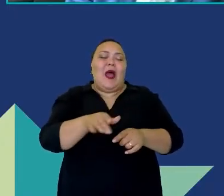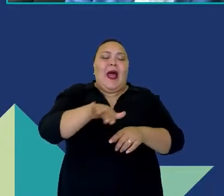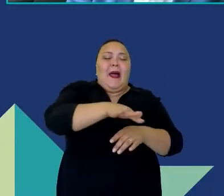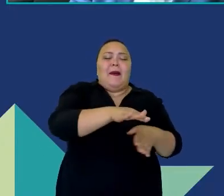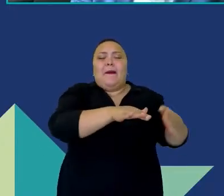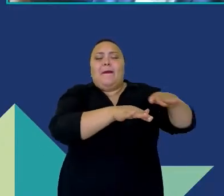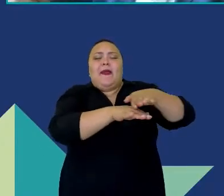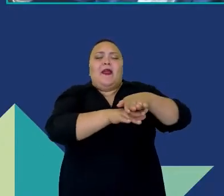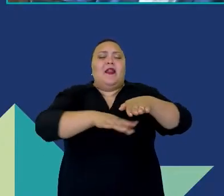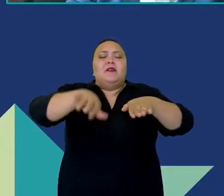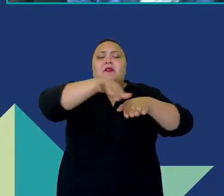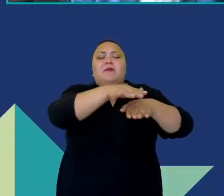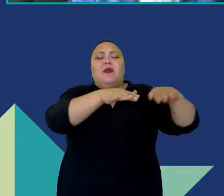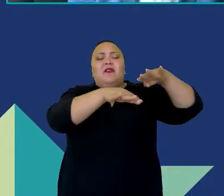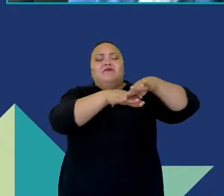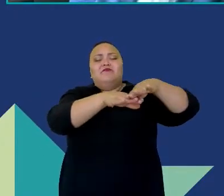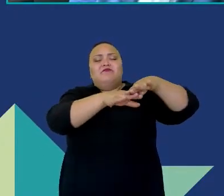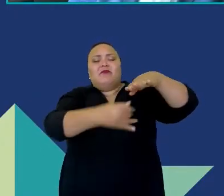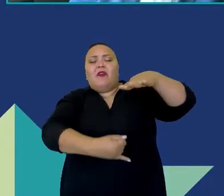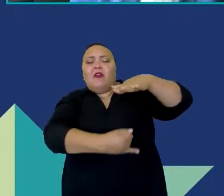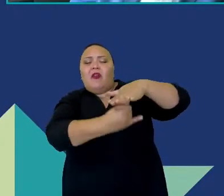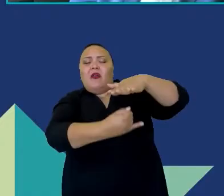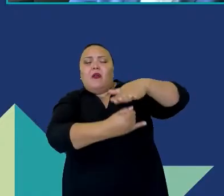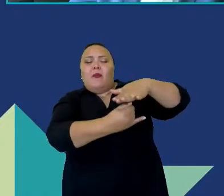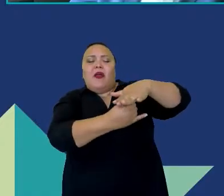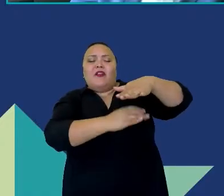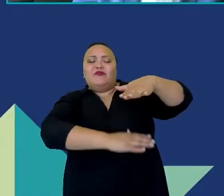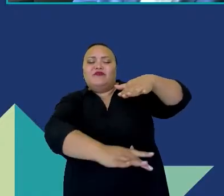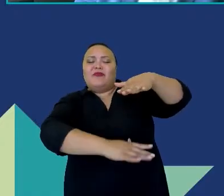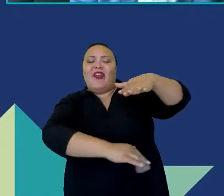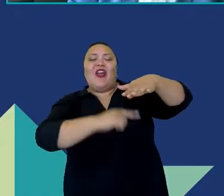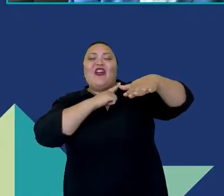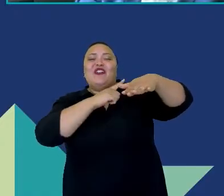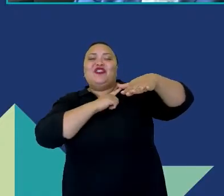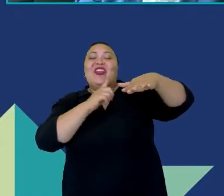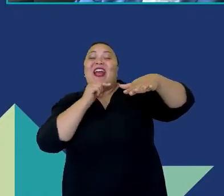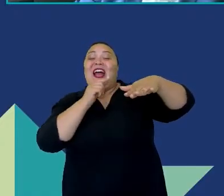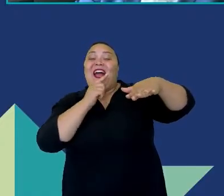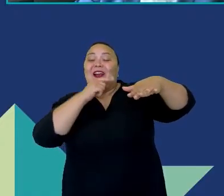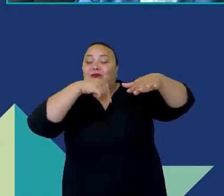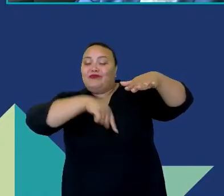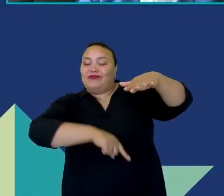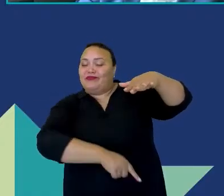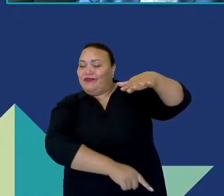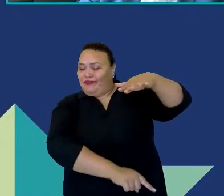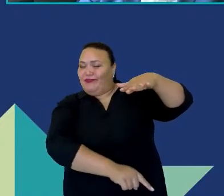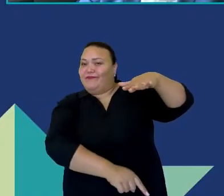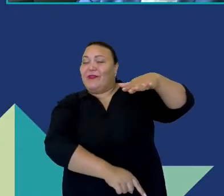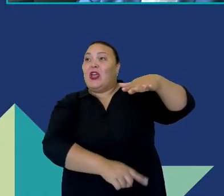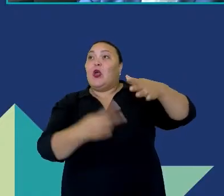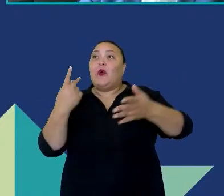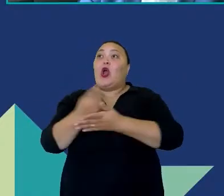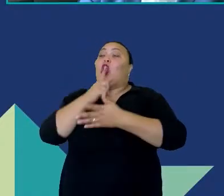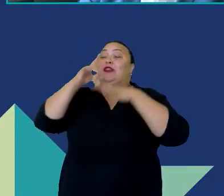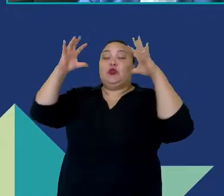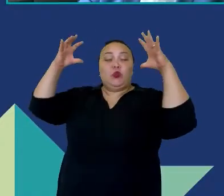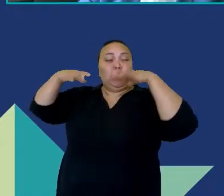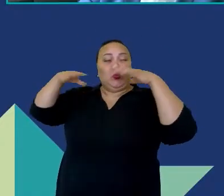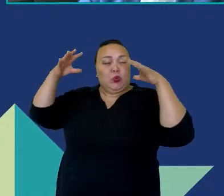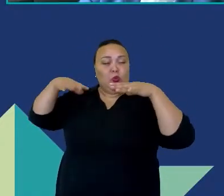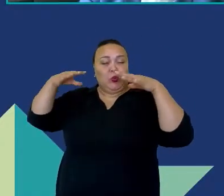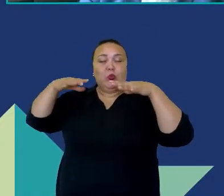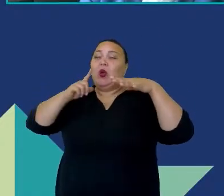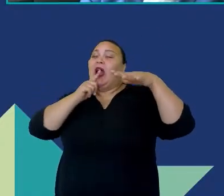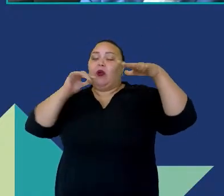spring, and together with a heavy rainfall event, that went straight into this small town, and there were